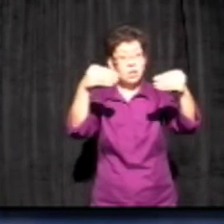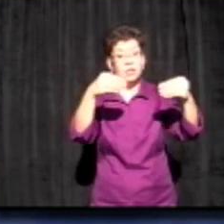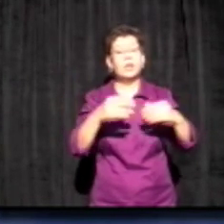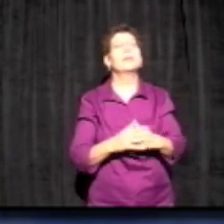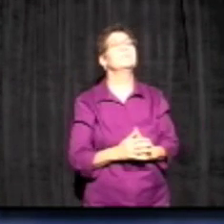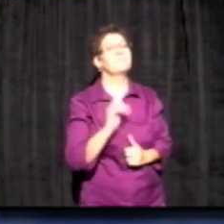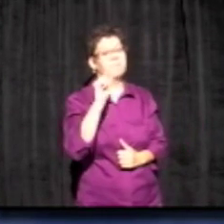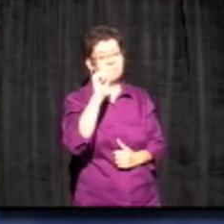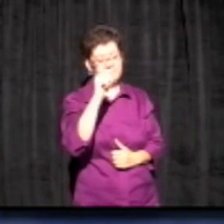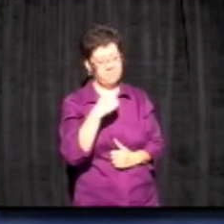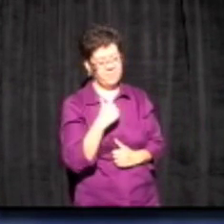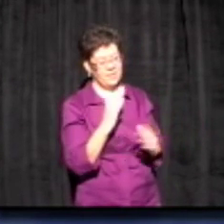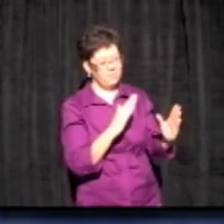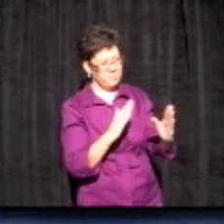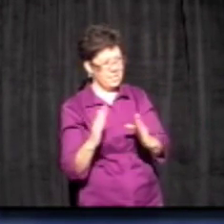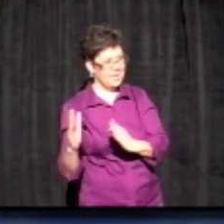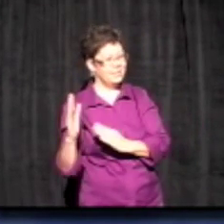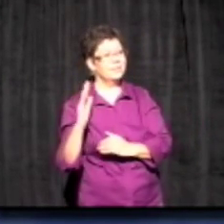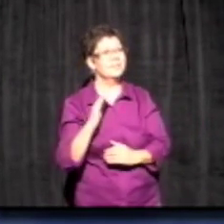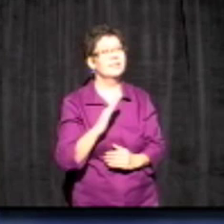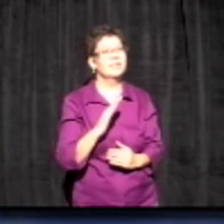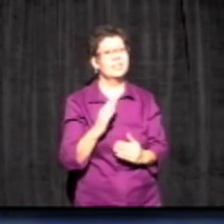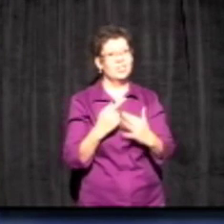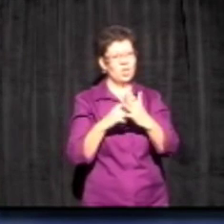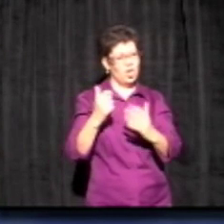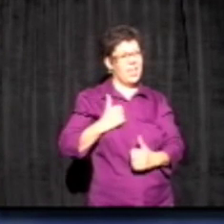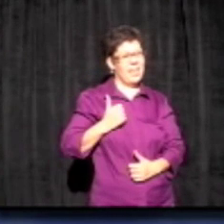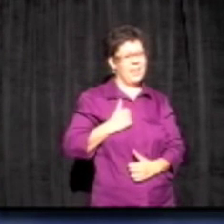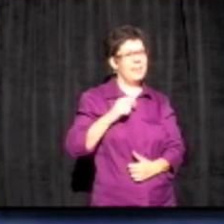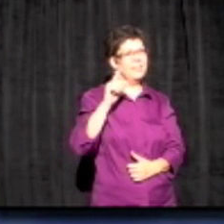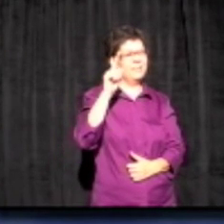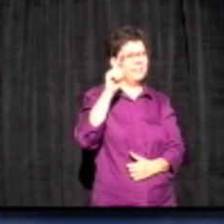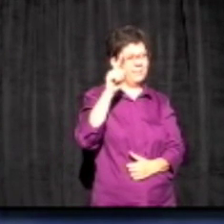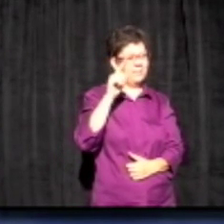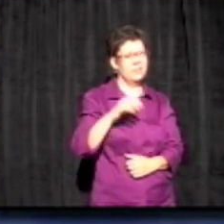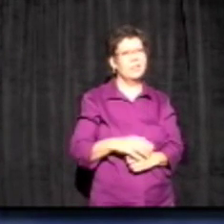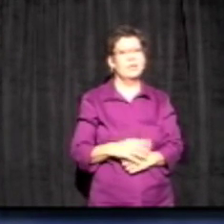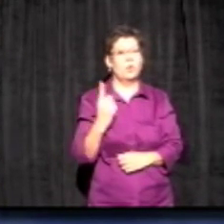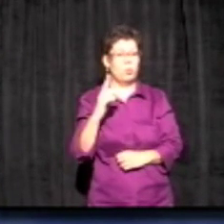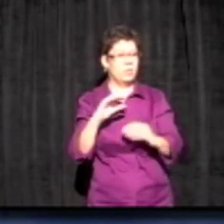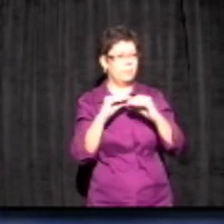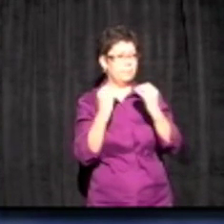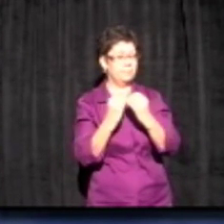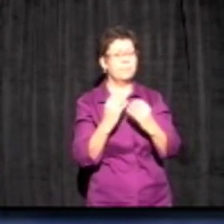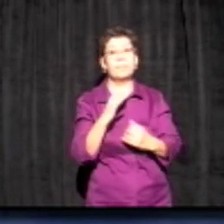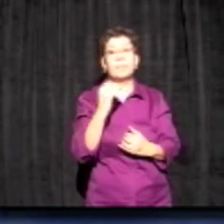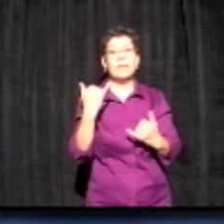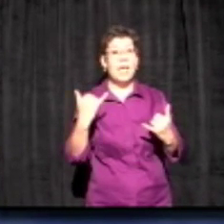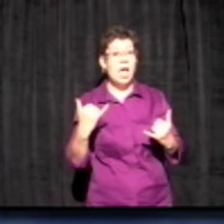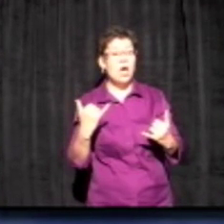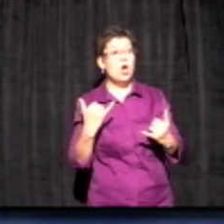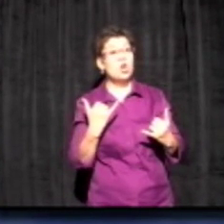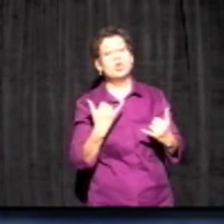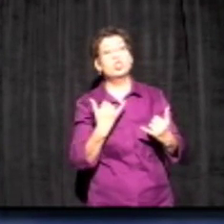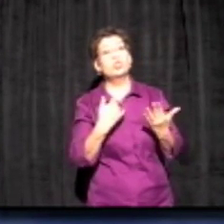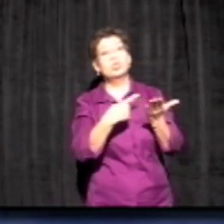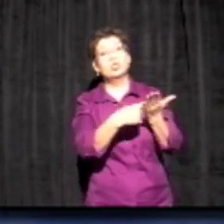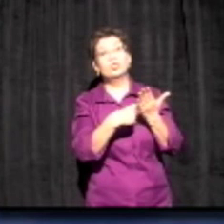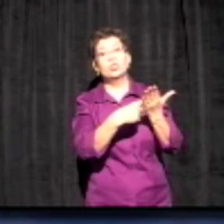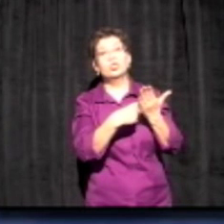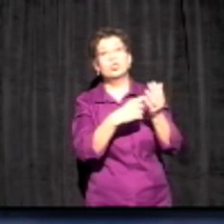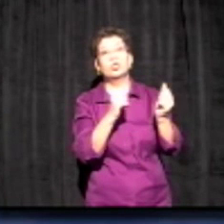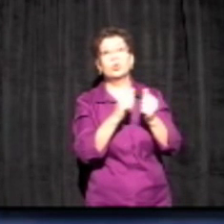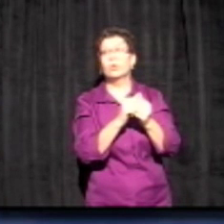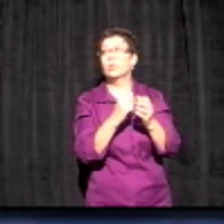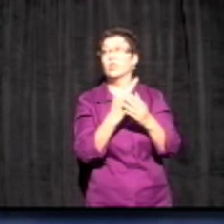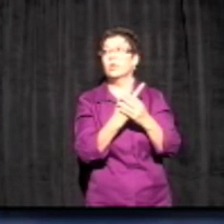Yes, one of our plans started early in Canada with Nick Groundy and his organization, and we're investigating distribution opportunities in